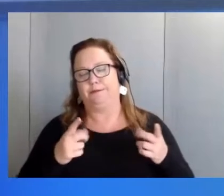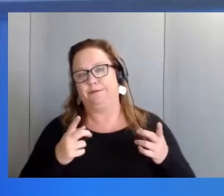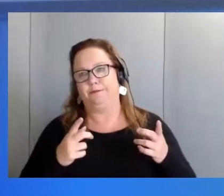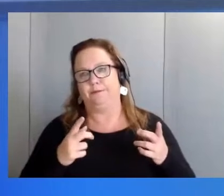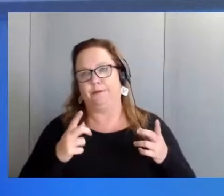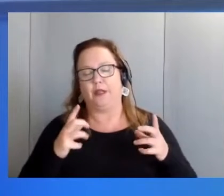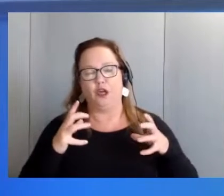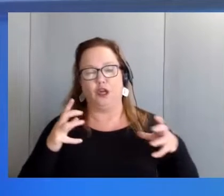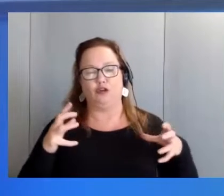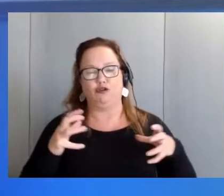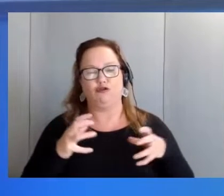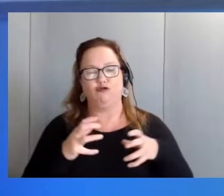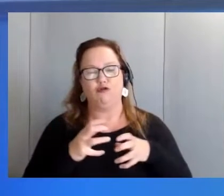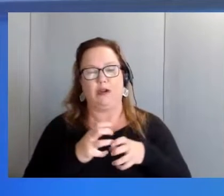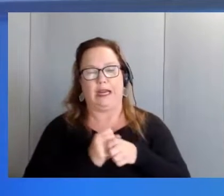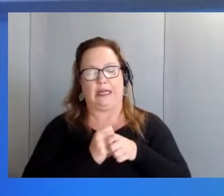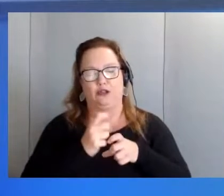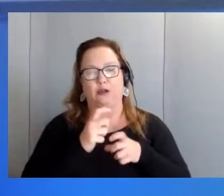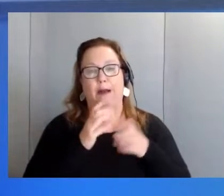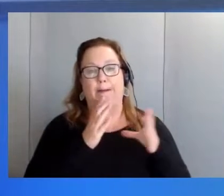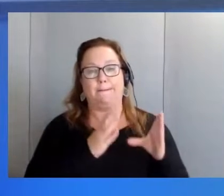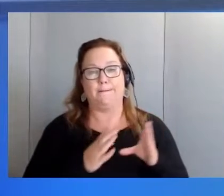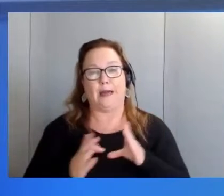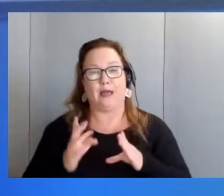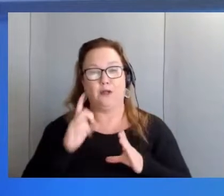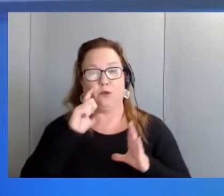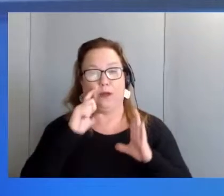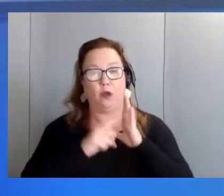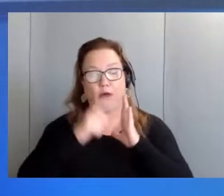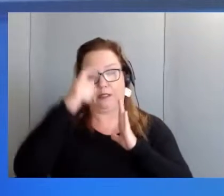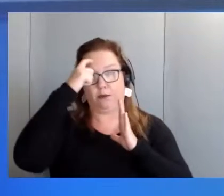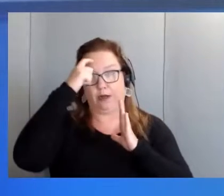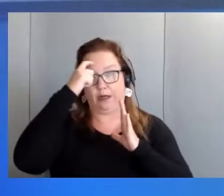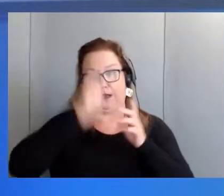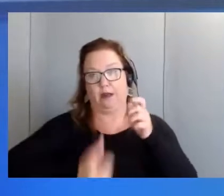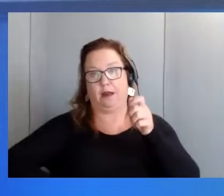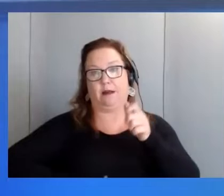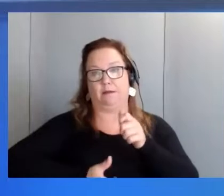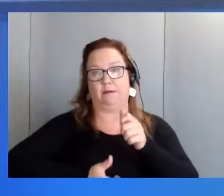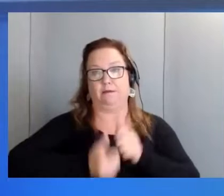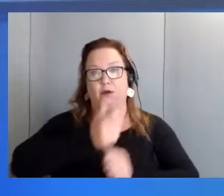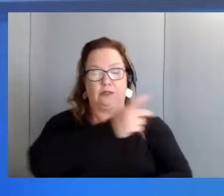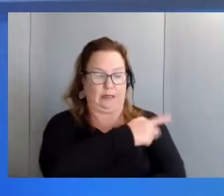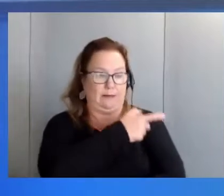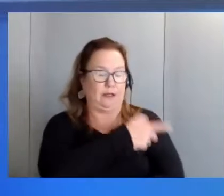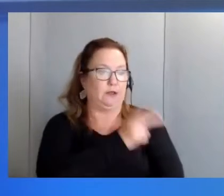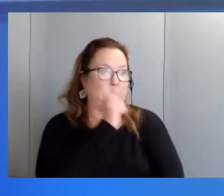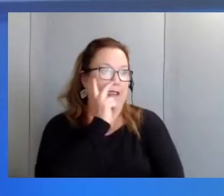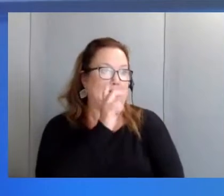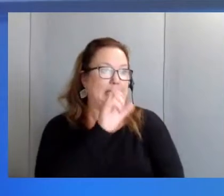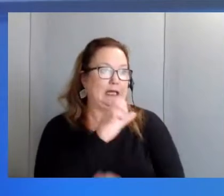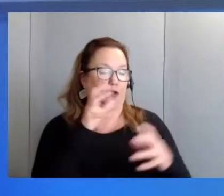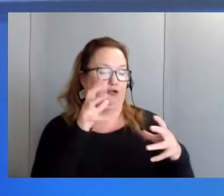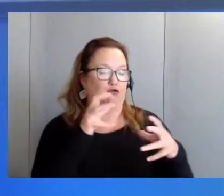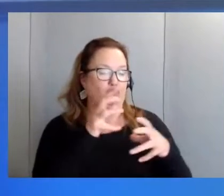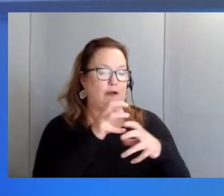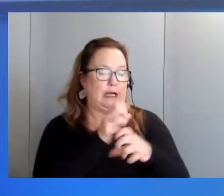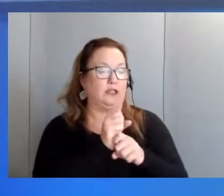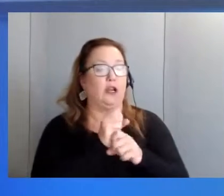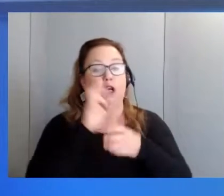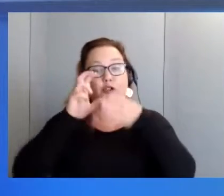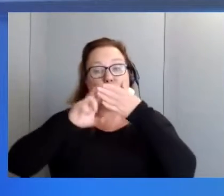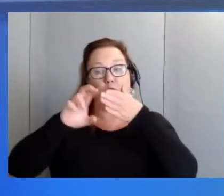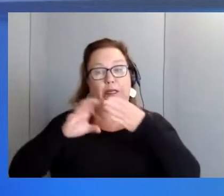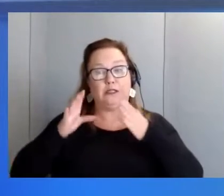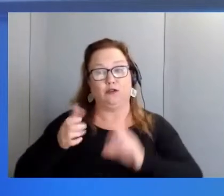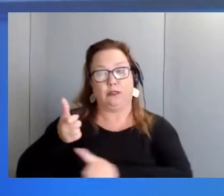shrinkage patterns that we see in the brain, and we see it in the majority of patients, but not all. And so what these researchers have done